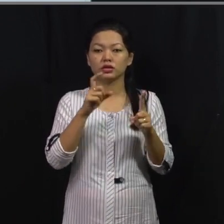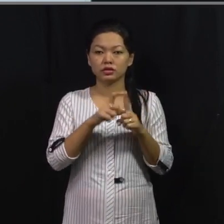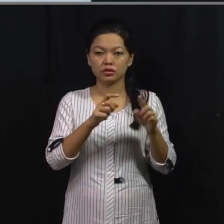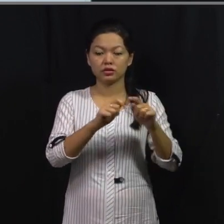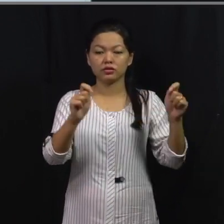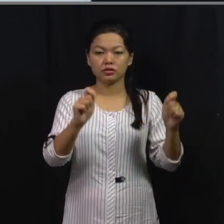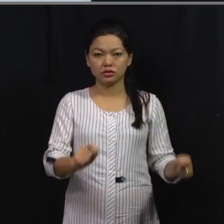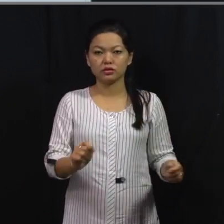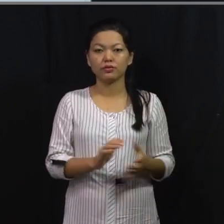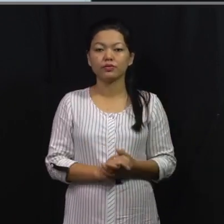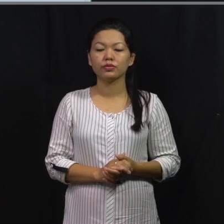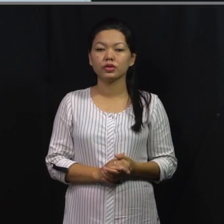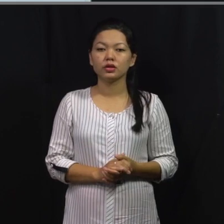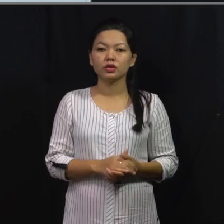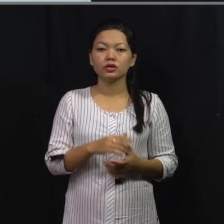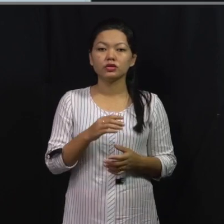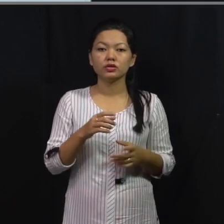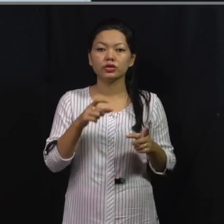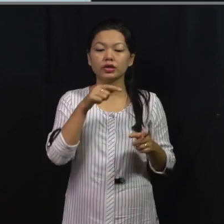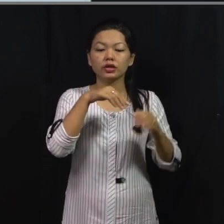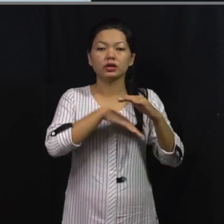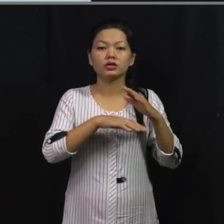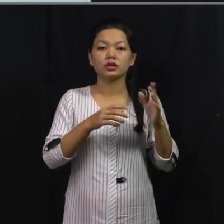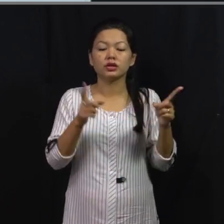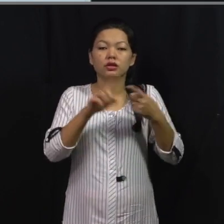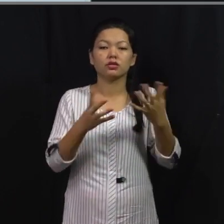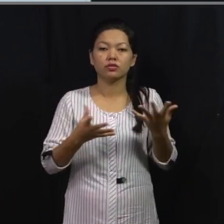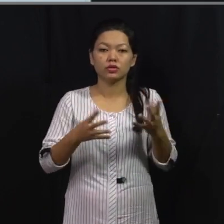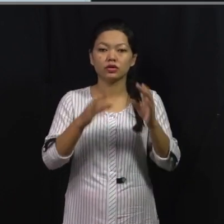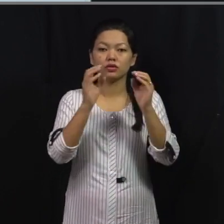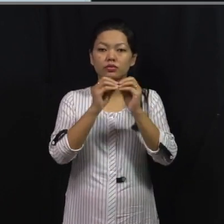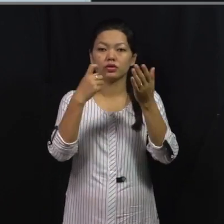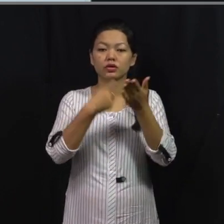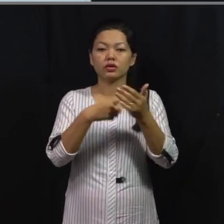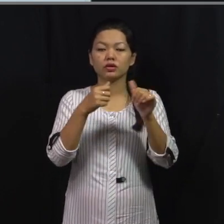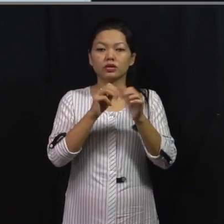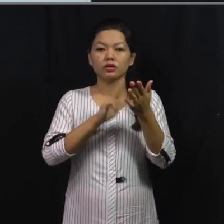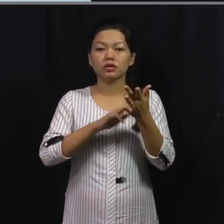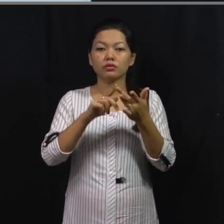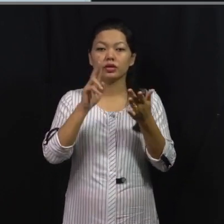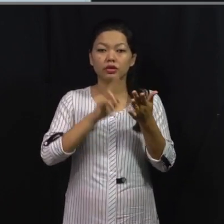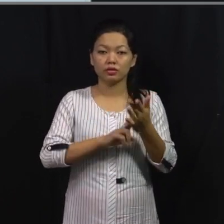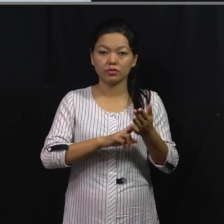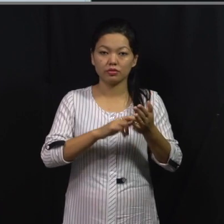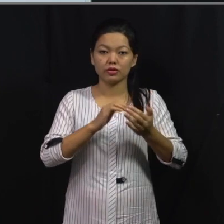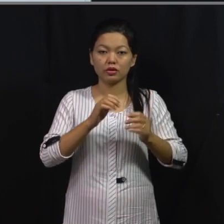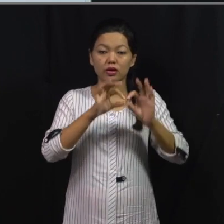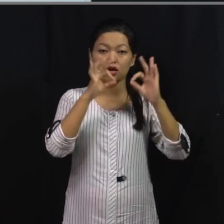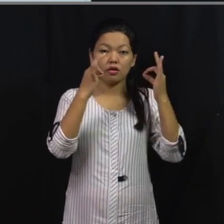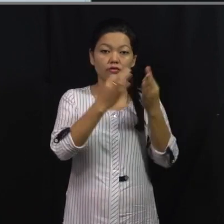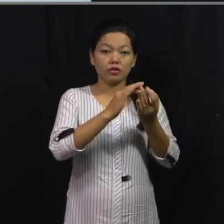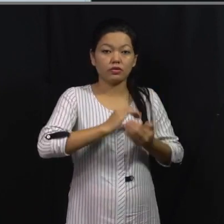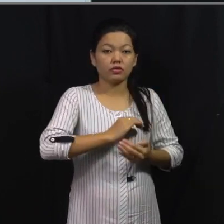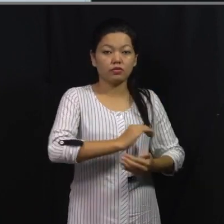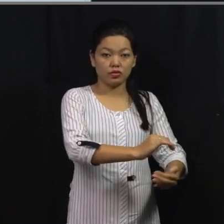Brahmin, you belong to the priestly class, so by any means you have to do that, okay. Kshatriya, you belong